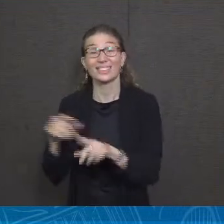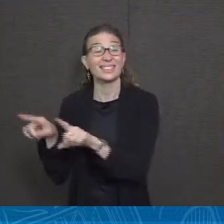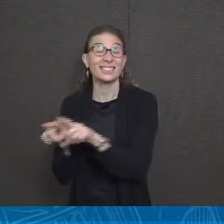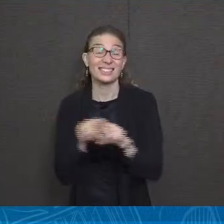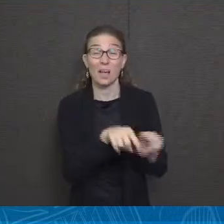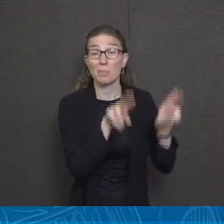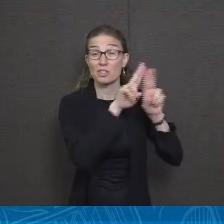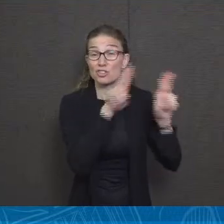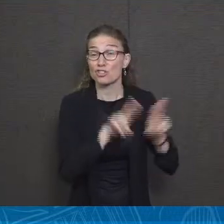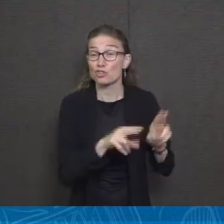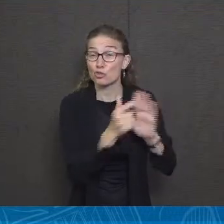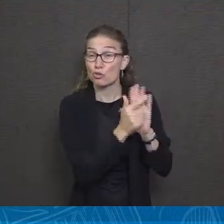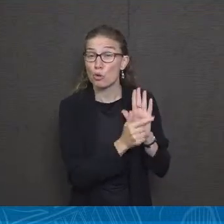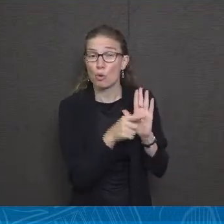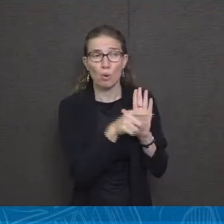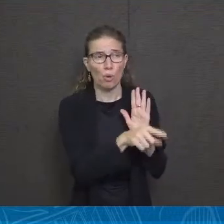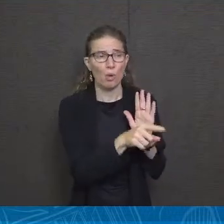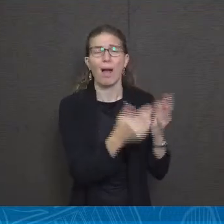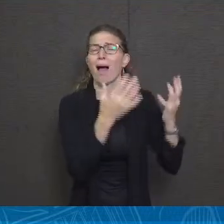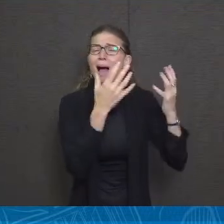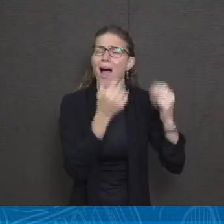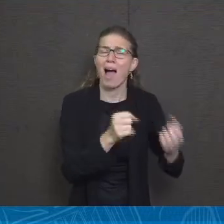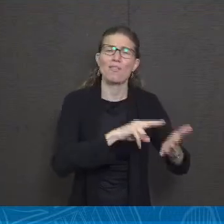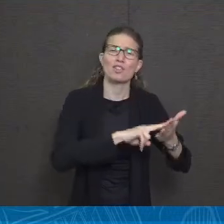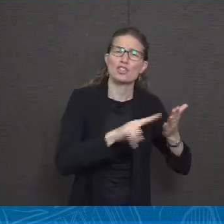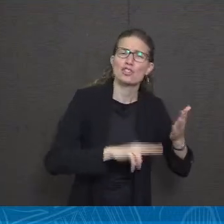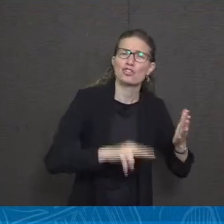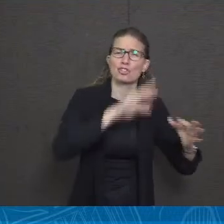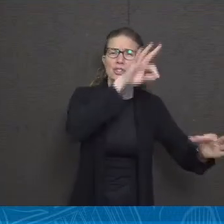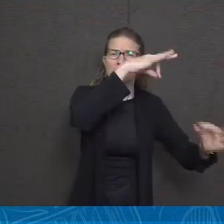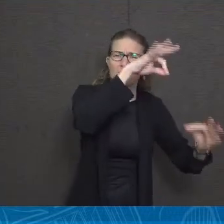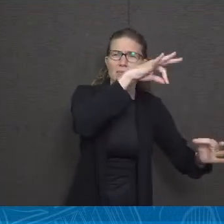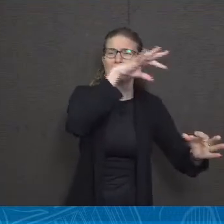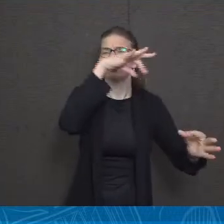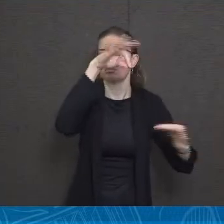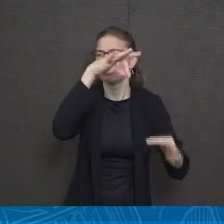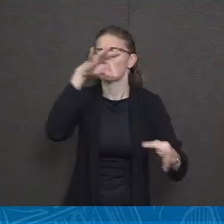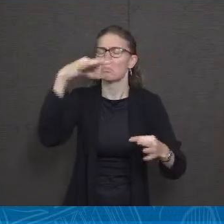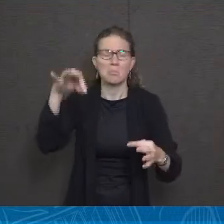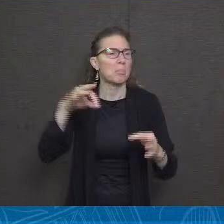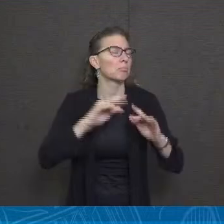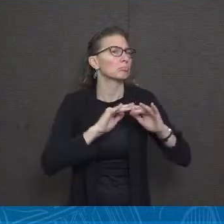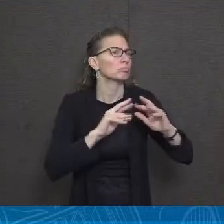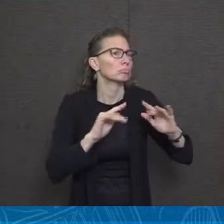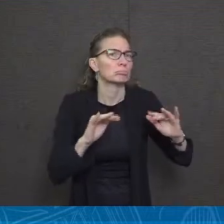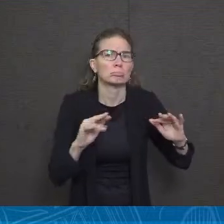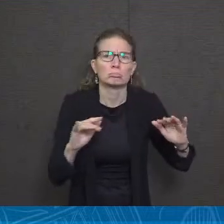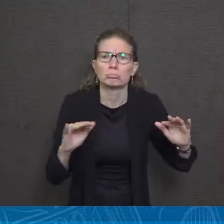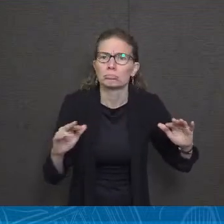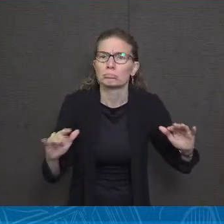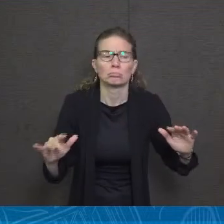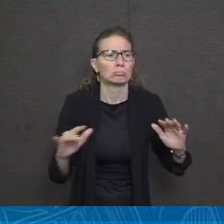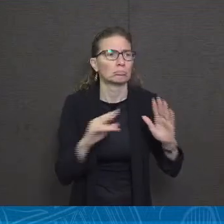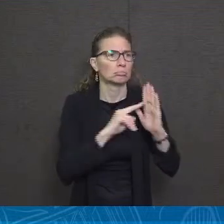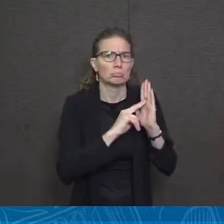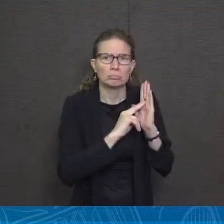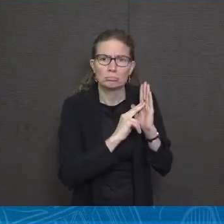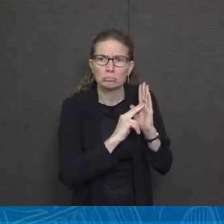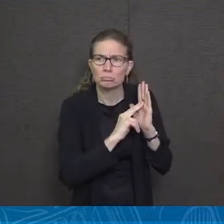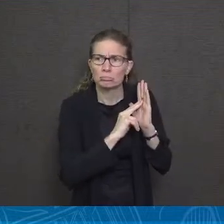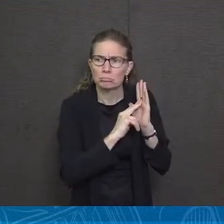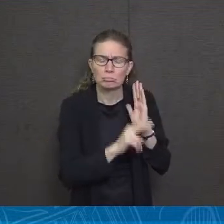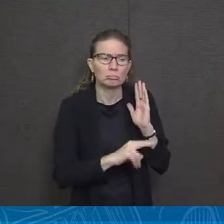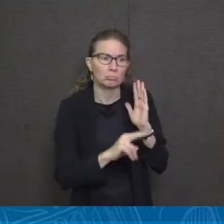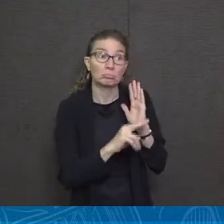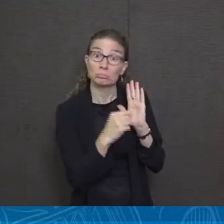There's lots of international treaties that cover various aspects of disaster risk